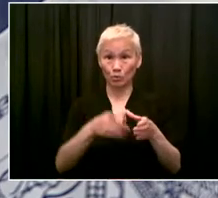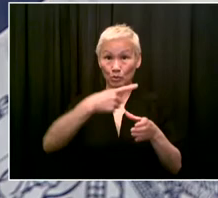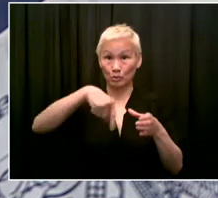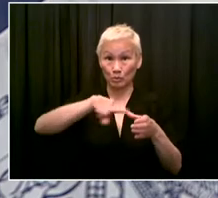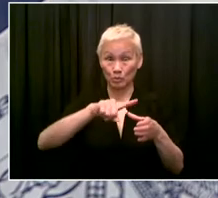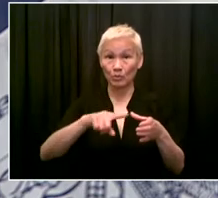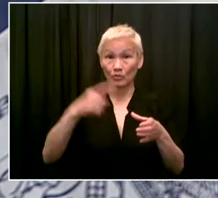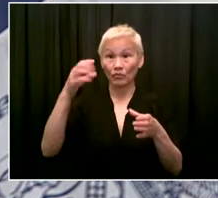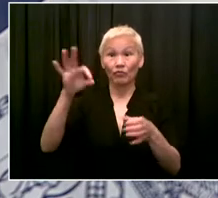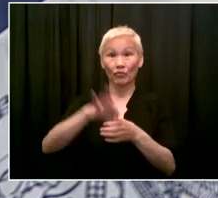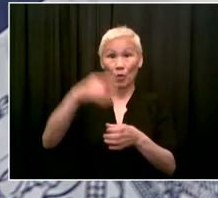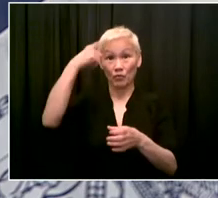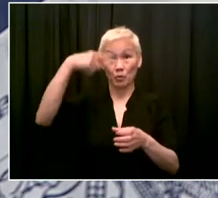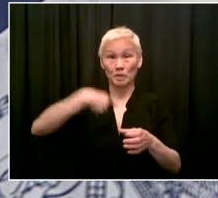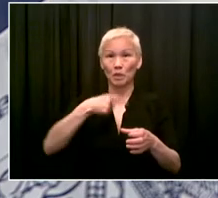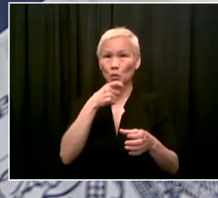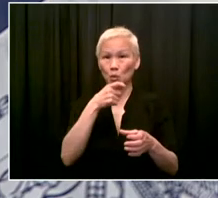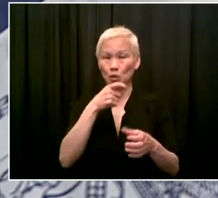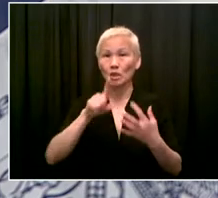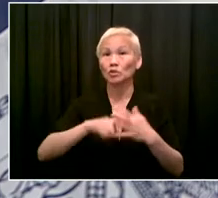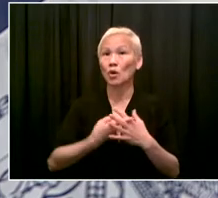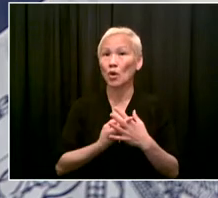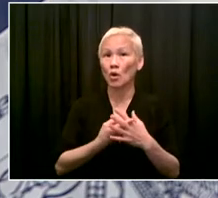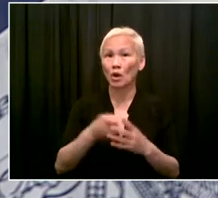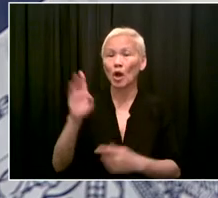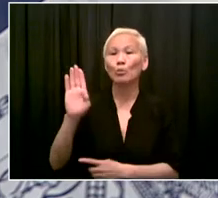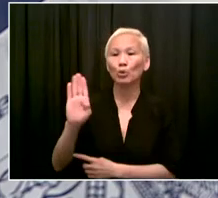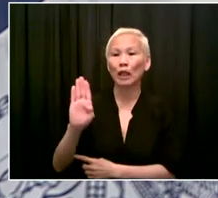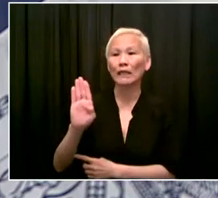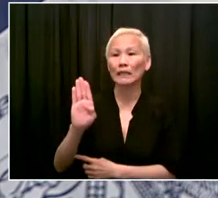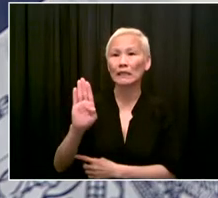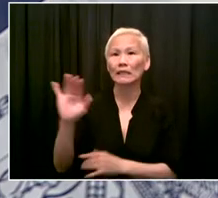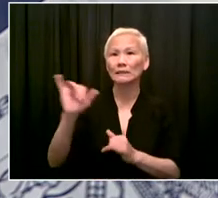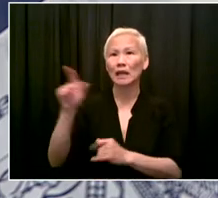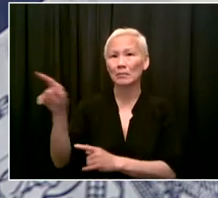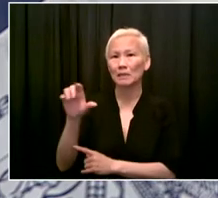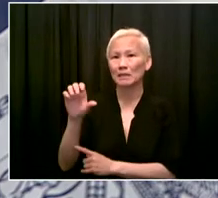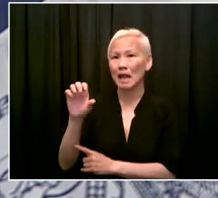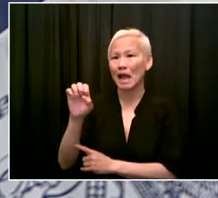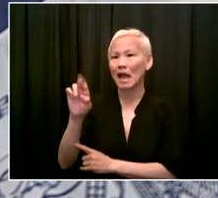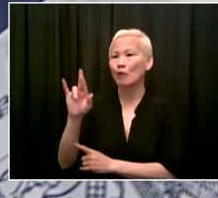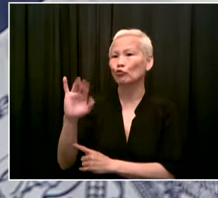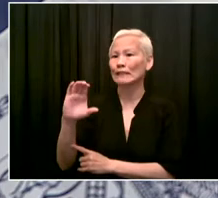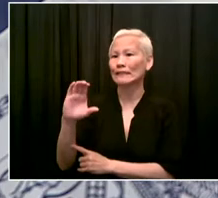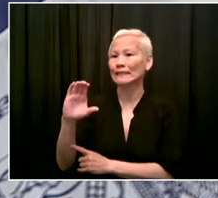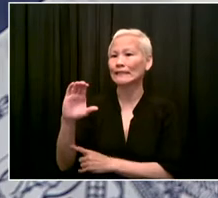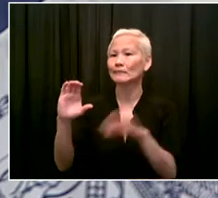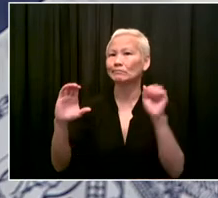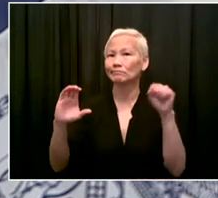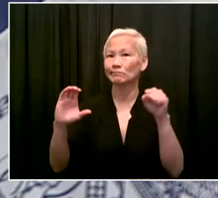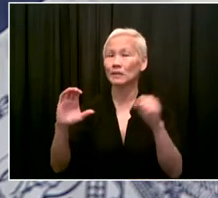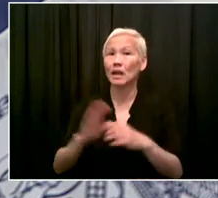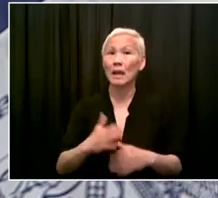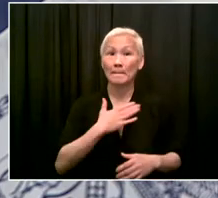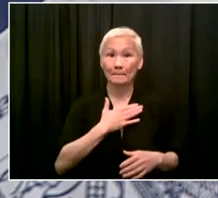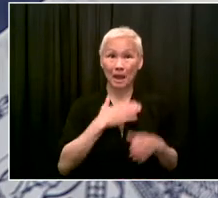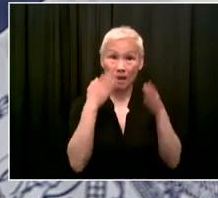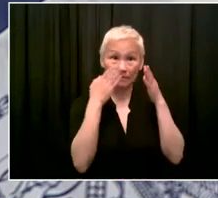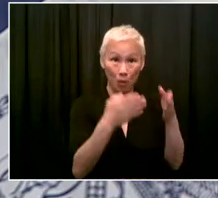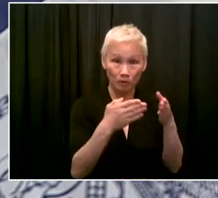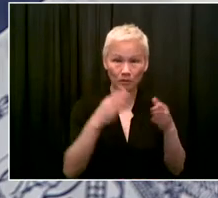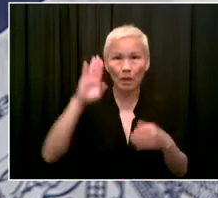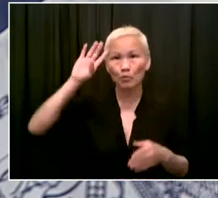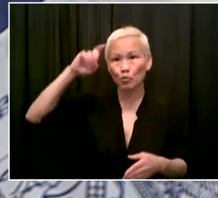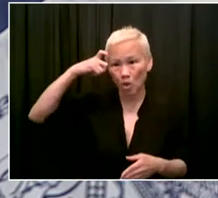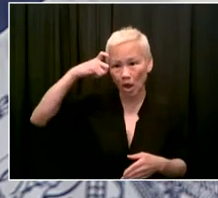obviously Eric's as well. And my coalition focused on the outer boroughs. That's what Eric did. My coalition had a very strong